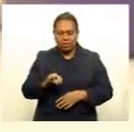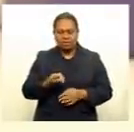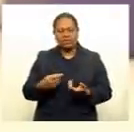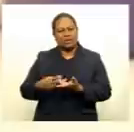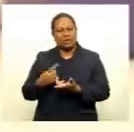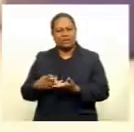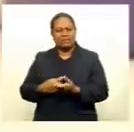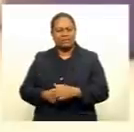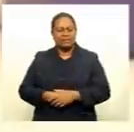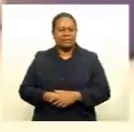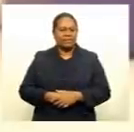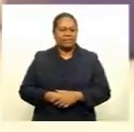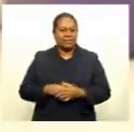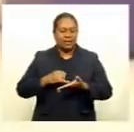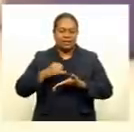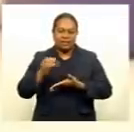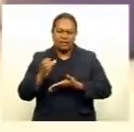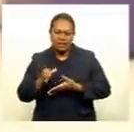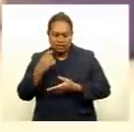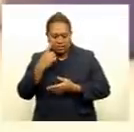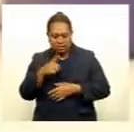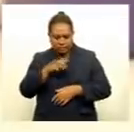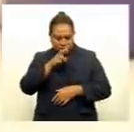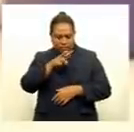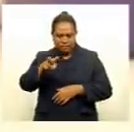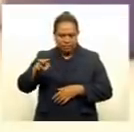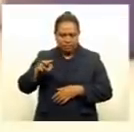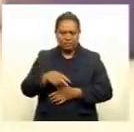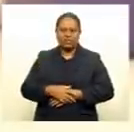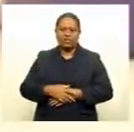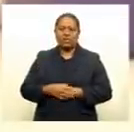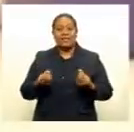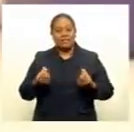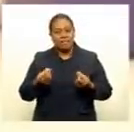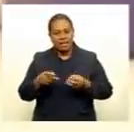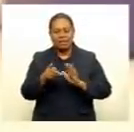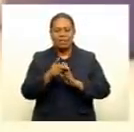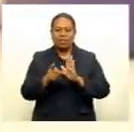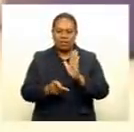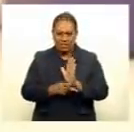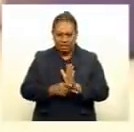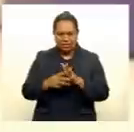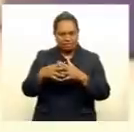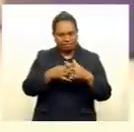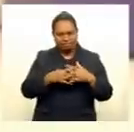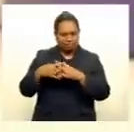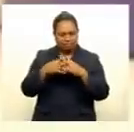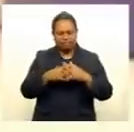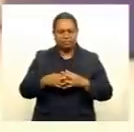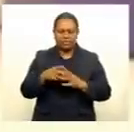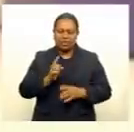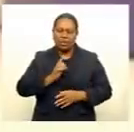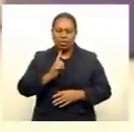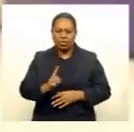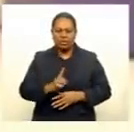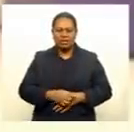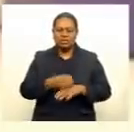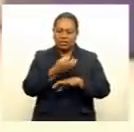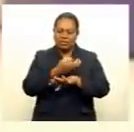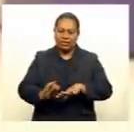stimulus. Investors will keep their eyes on the Bank of England monetary policy and the US durable goods orders data for